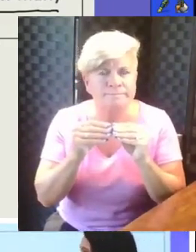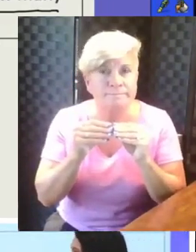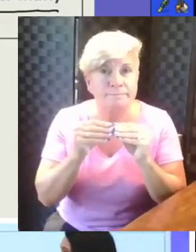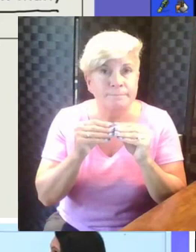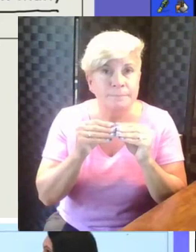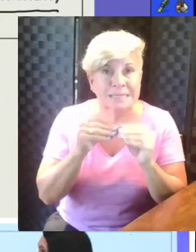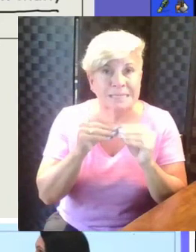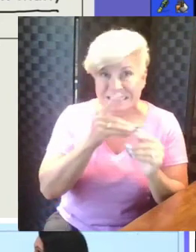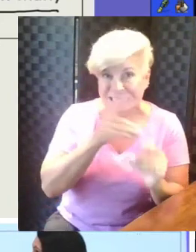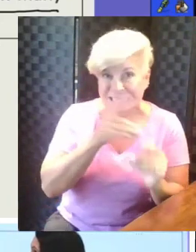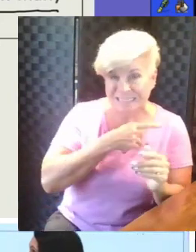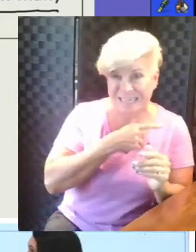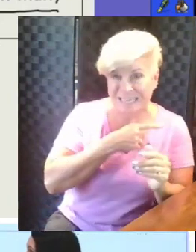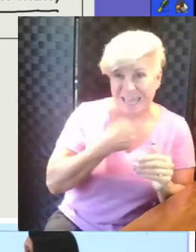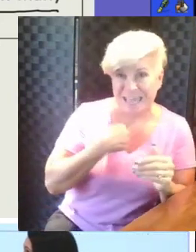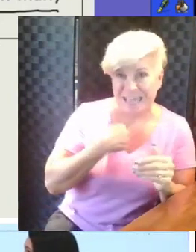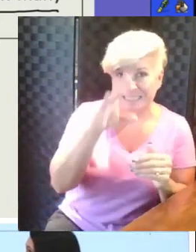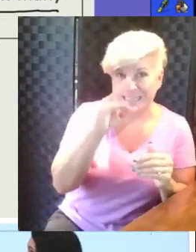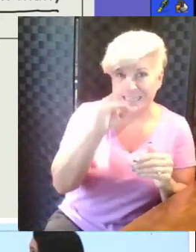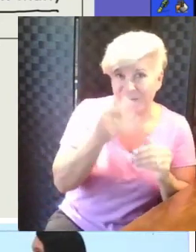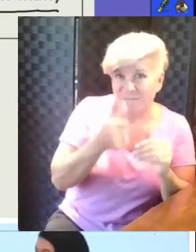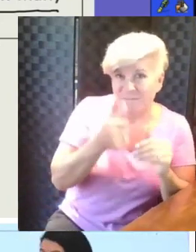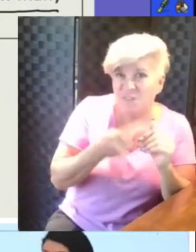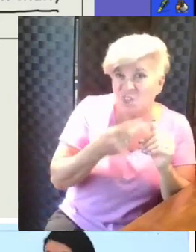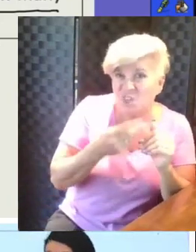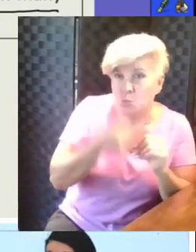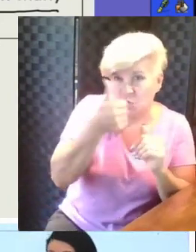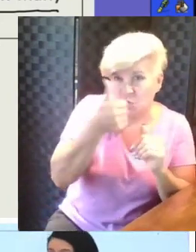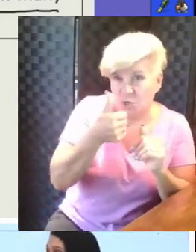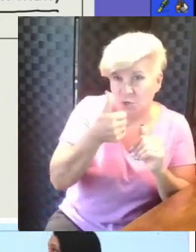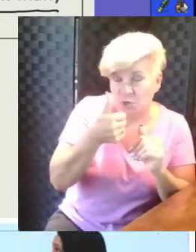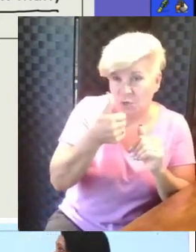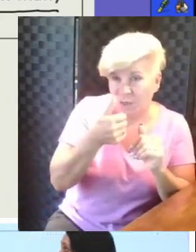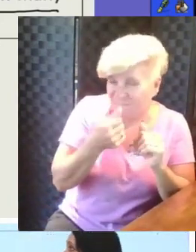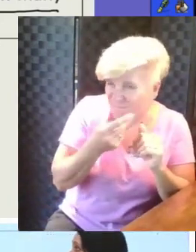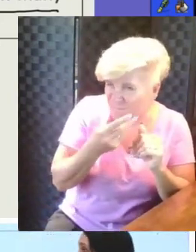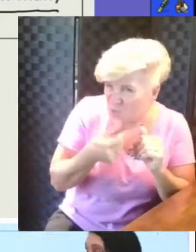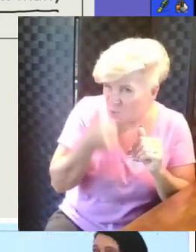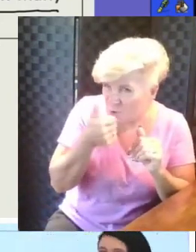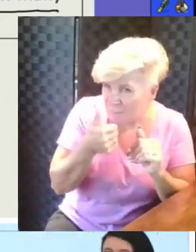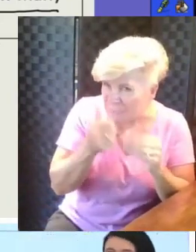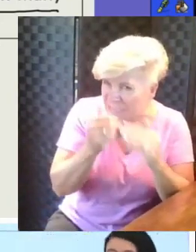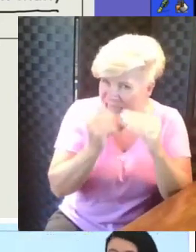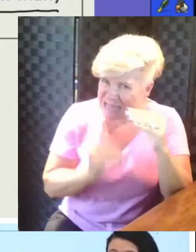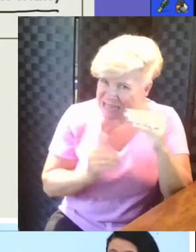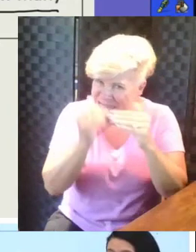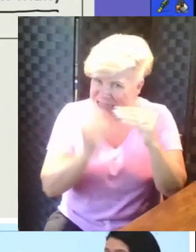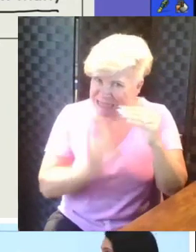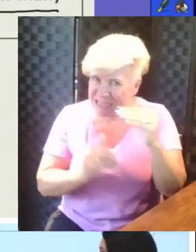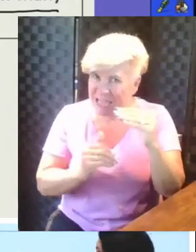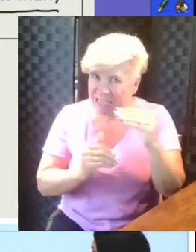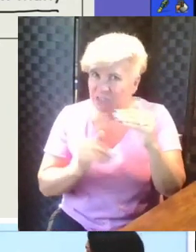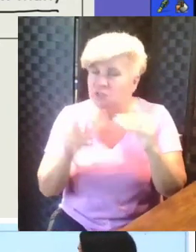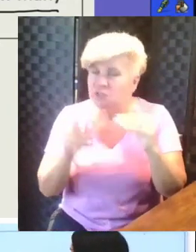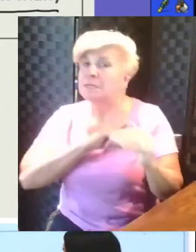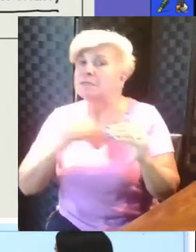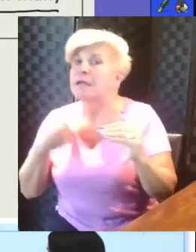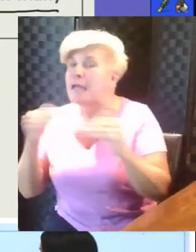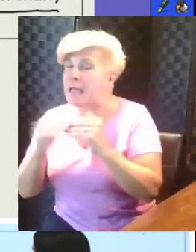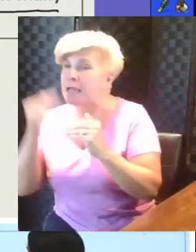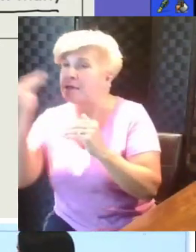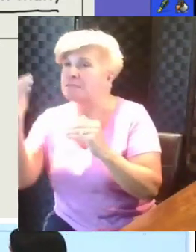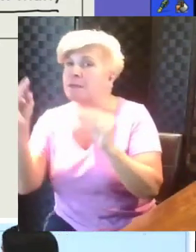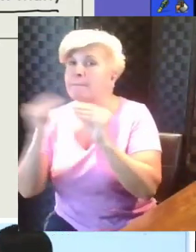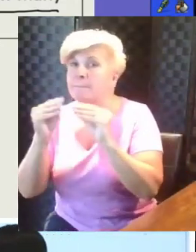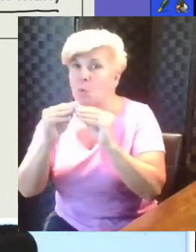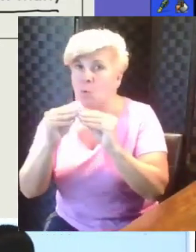It says Deontay has 7 fewer. So that means that we know Kendrick has more. So his bar is